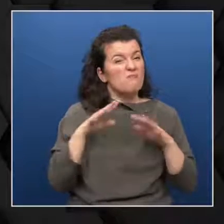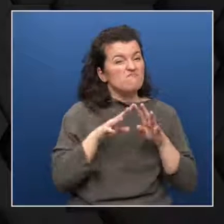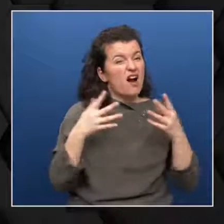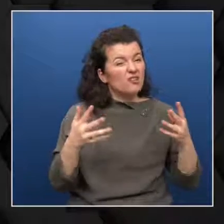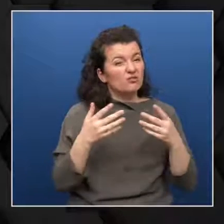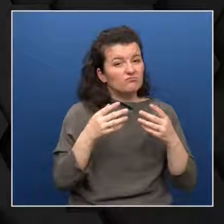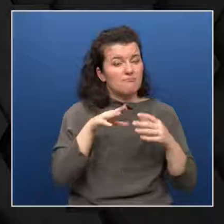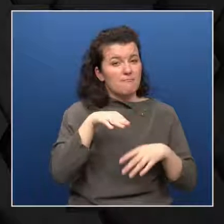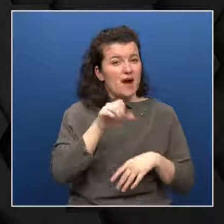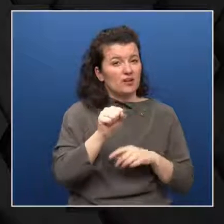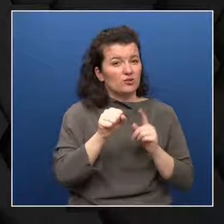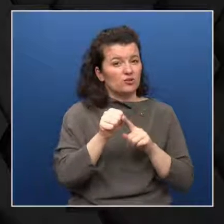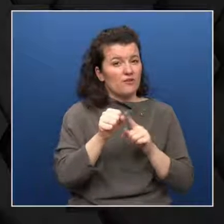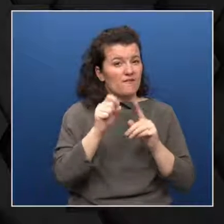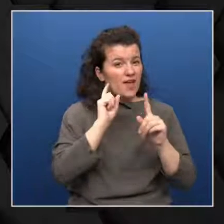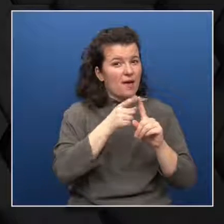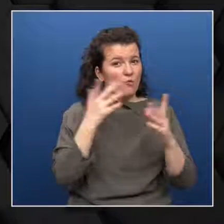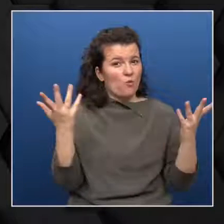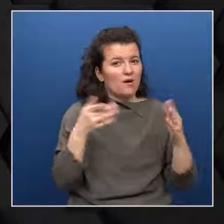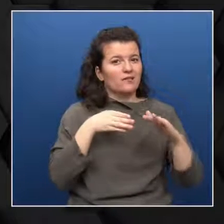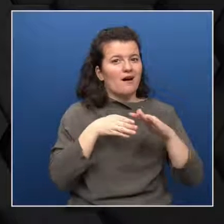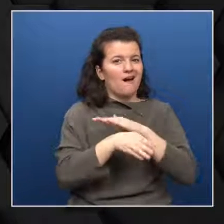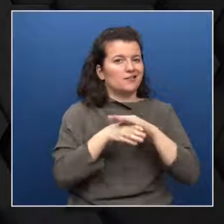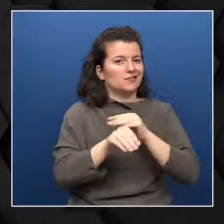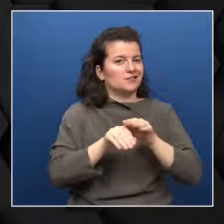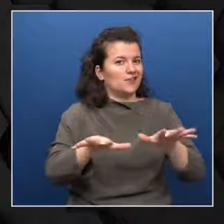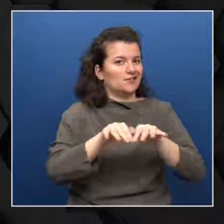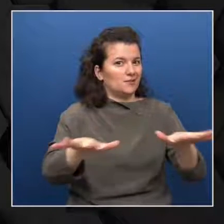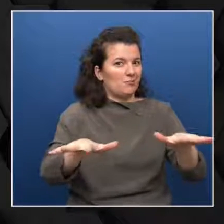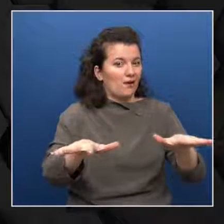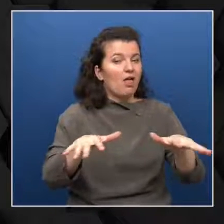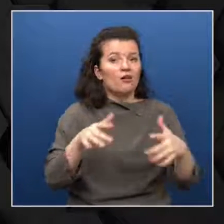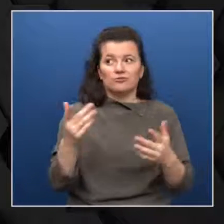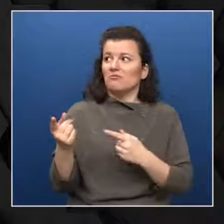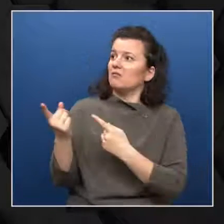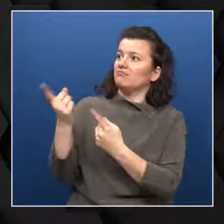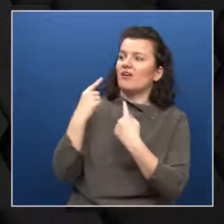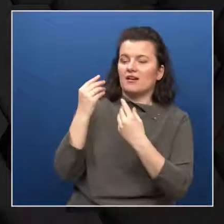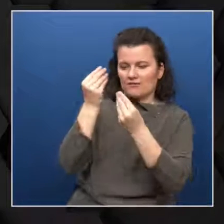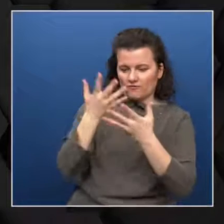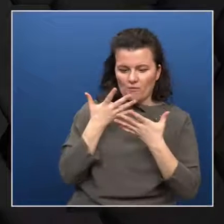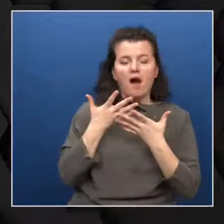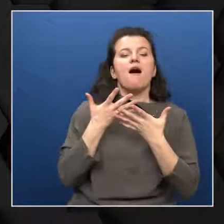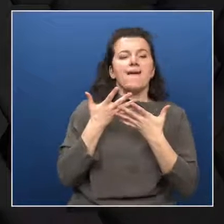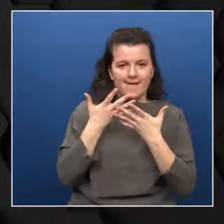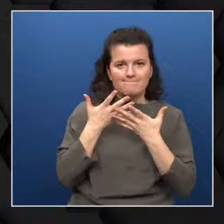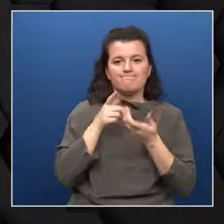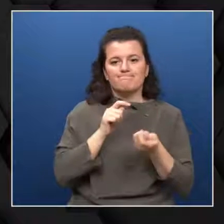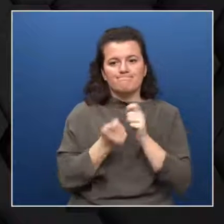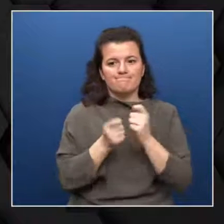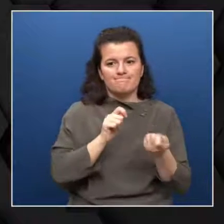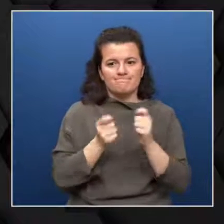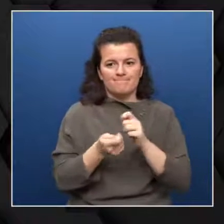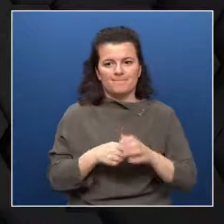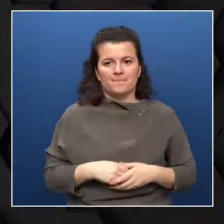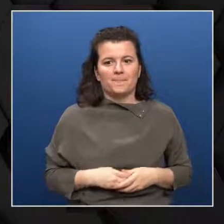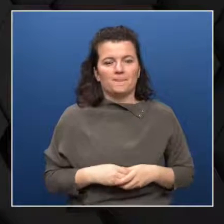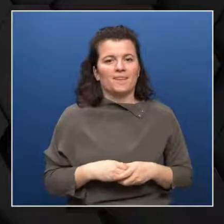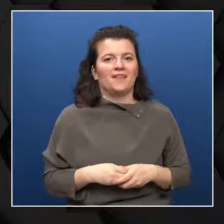and create accessible products. This is really fantastic. I love it. And Henk, I know